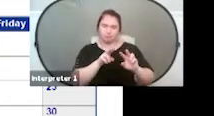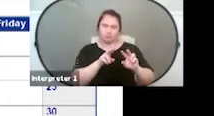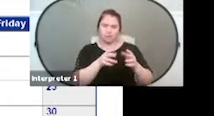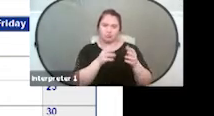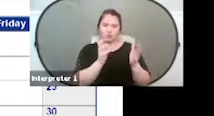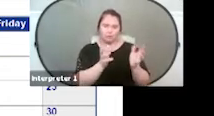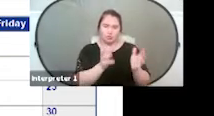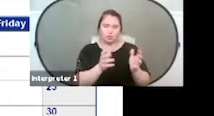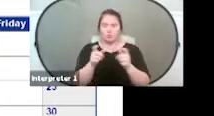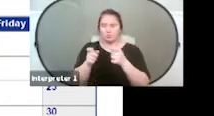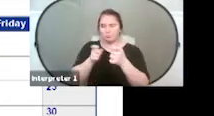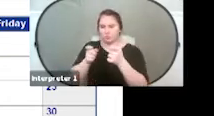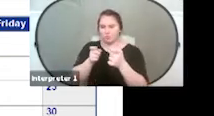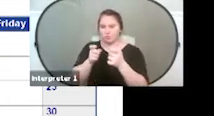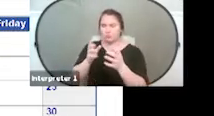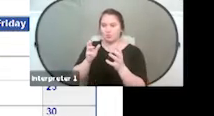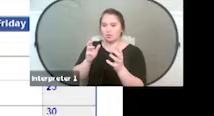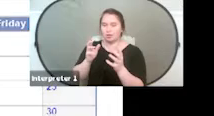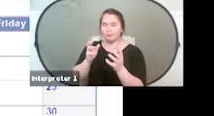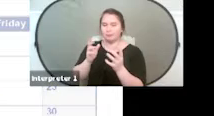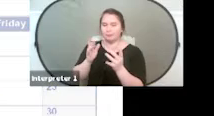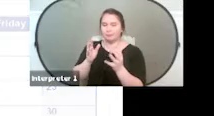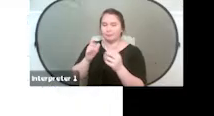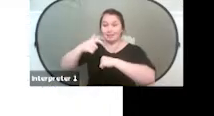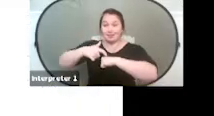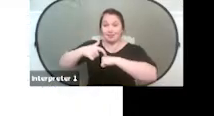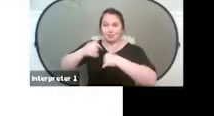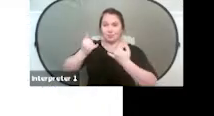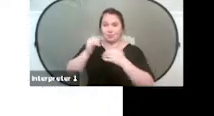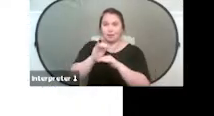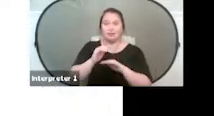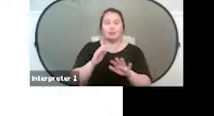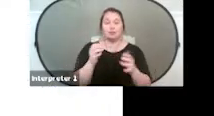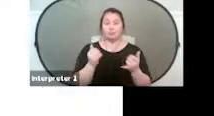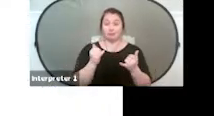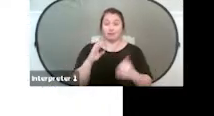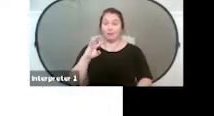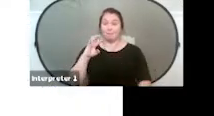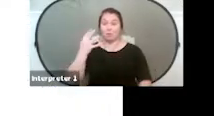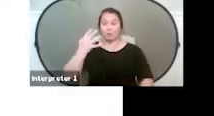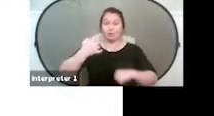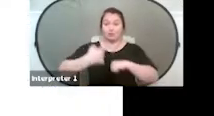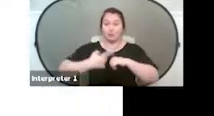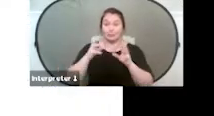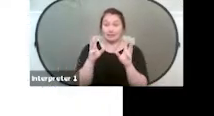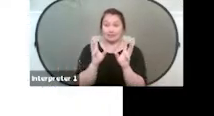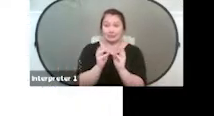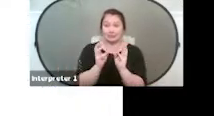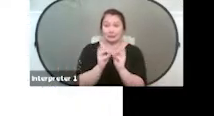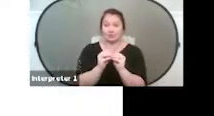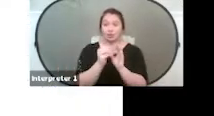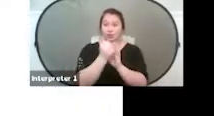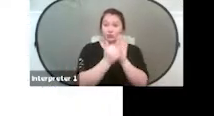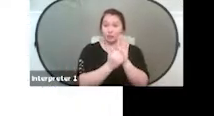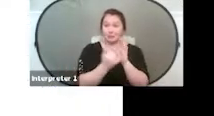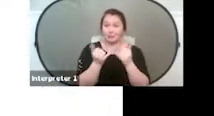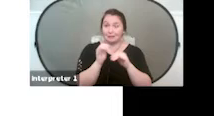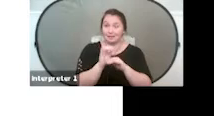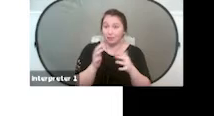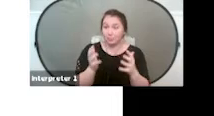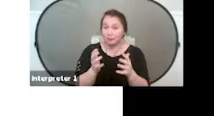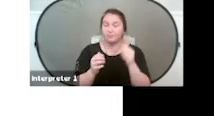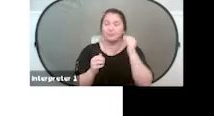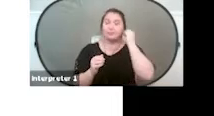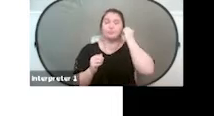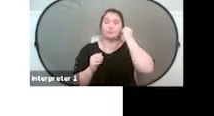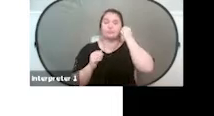closely tonight. As you can see here, we are on our 4th meeting. And here's the agenda for the evening. So we'll have